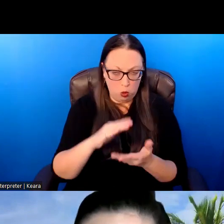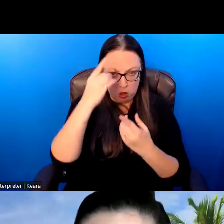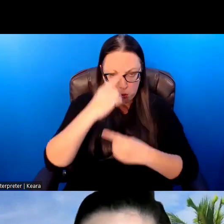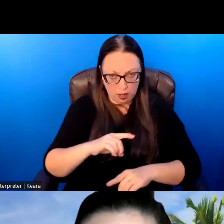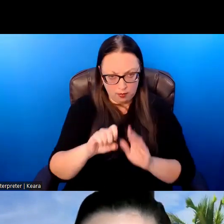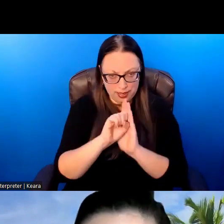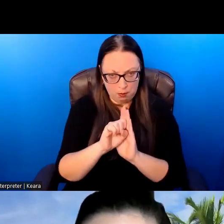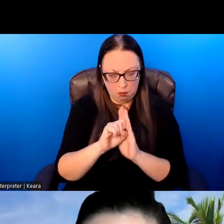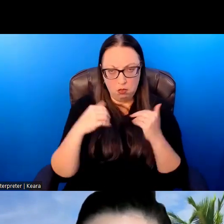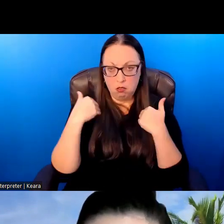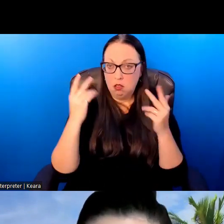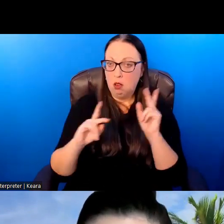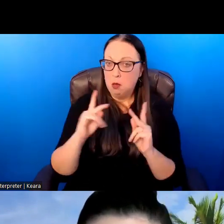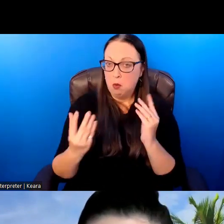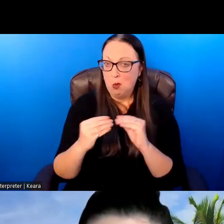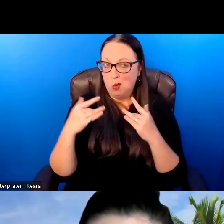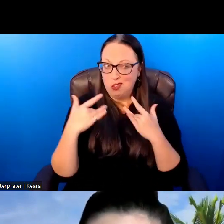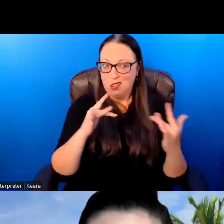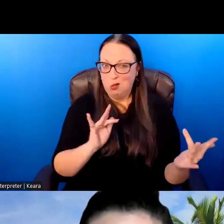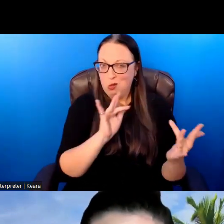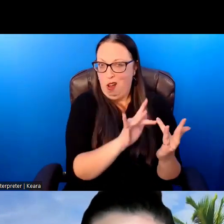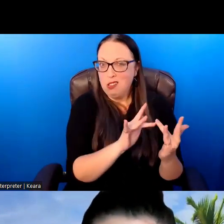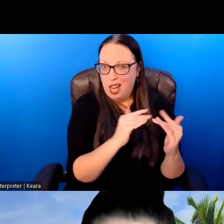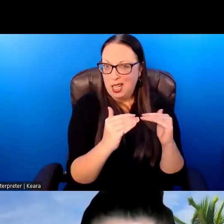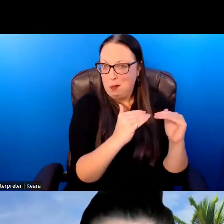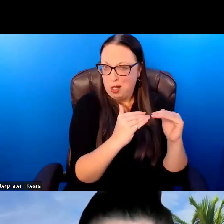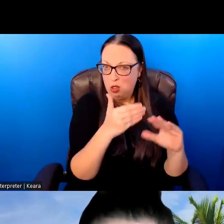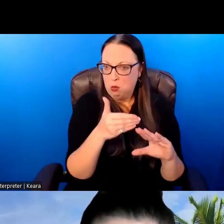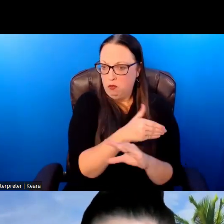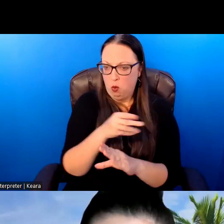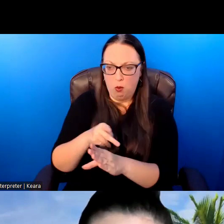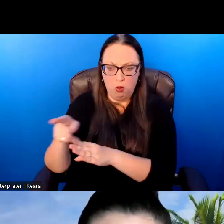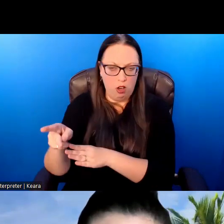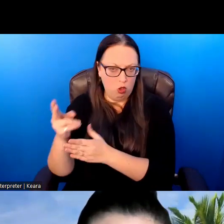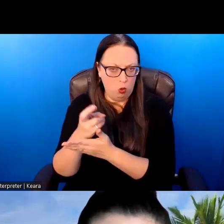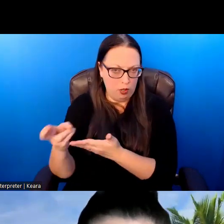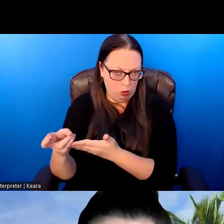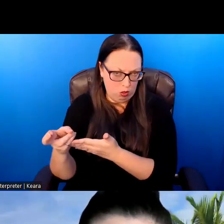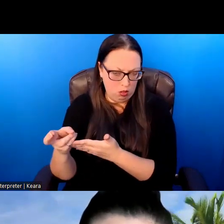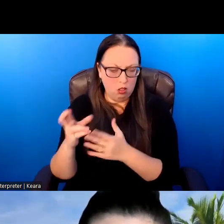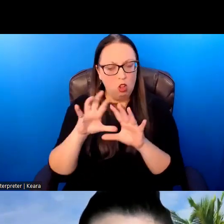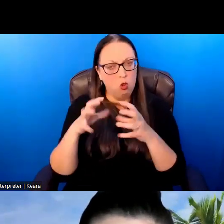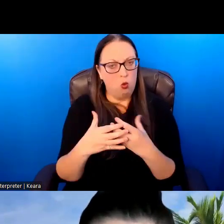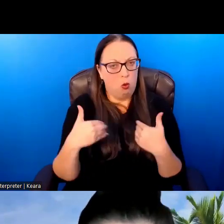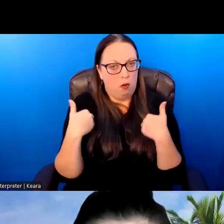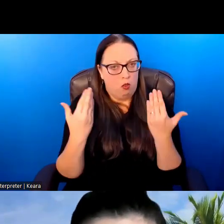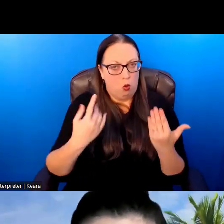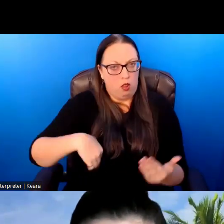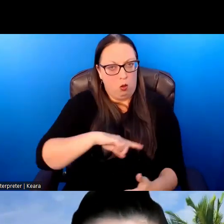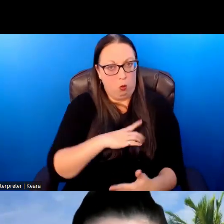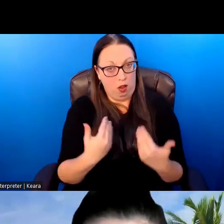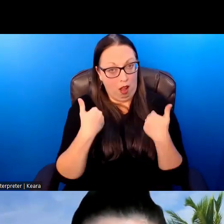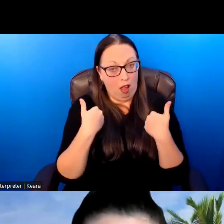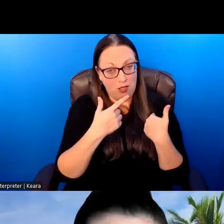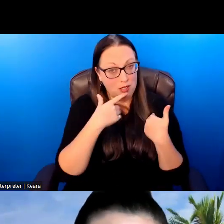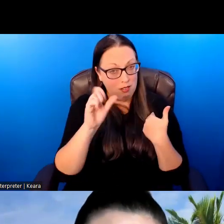people be more likely to turn to their peers before turning to professional resources. The group of youth that we have can attest to